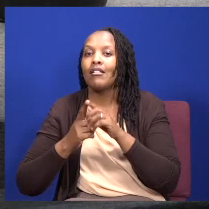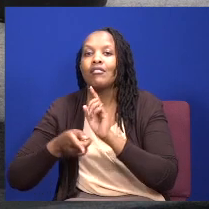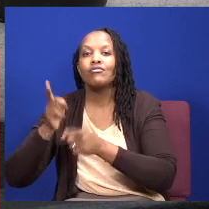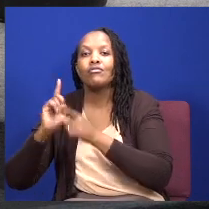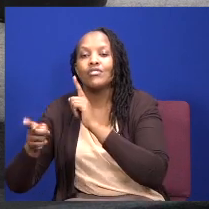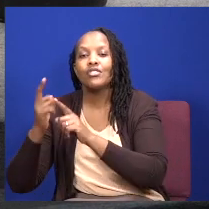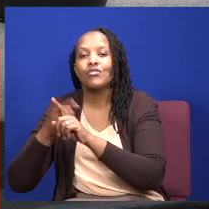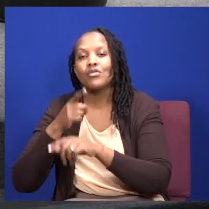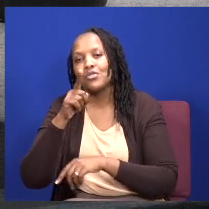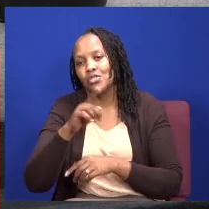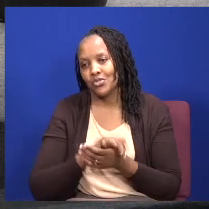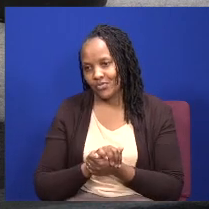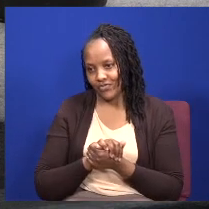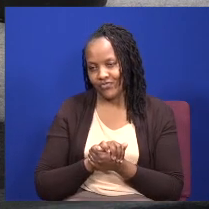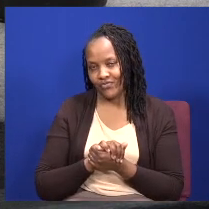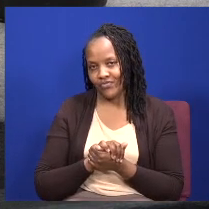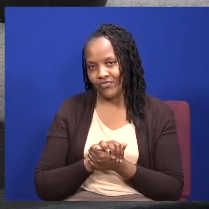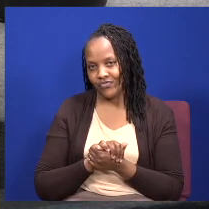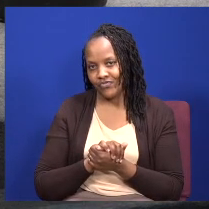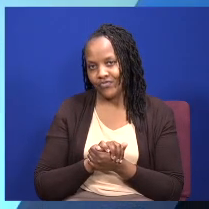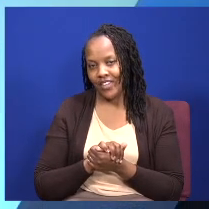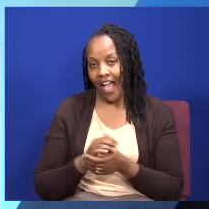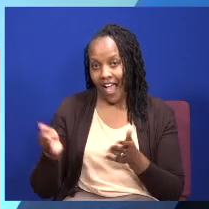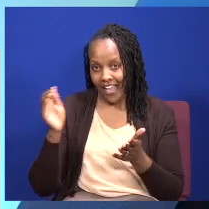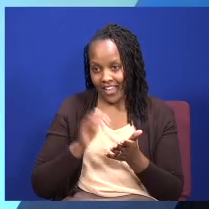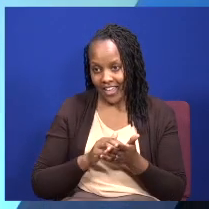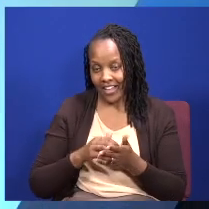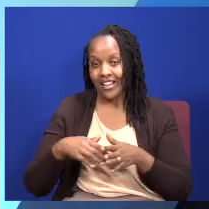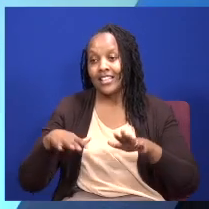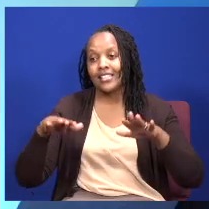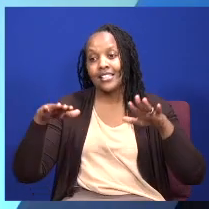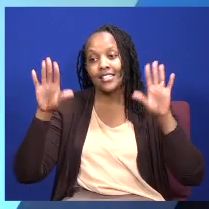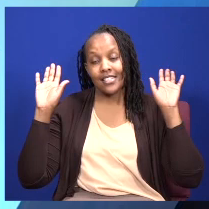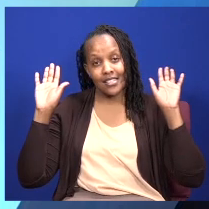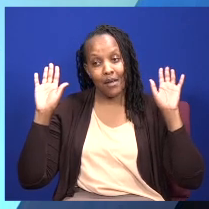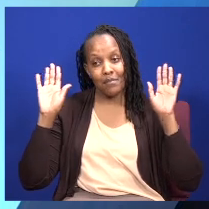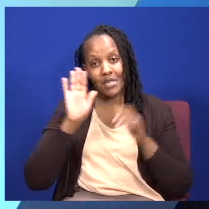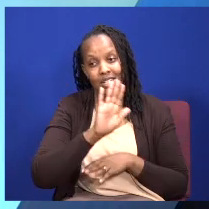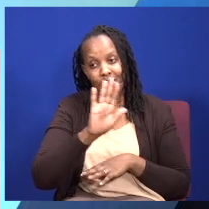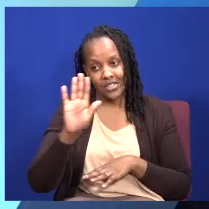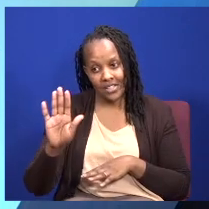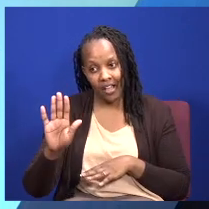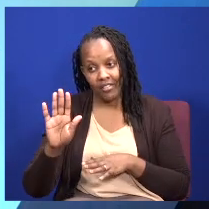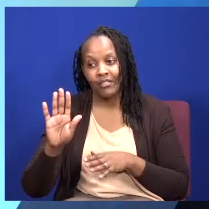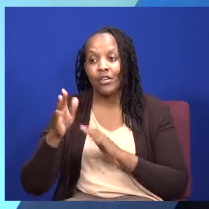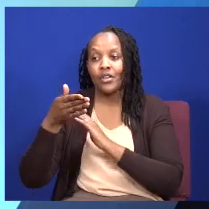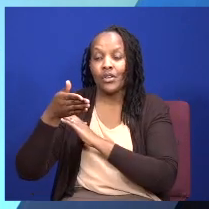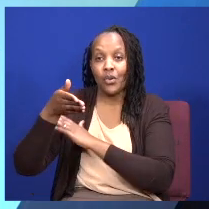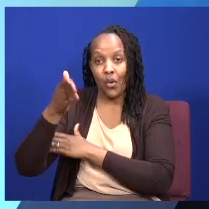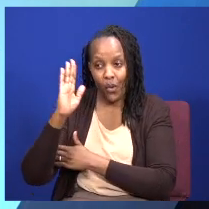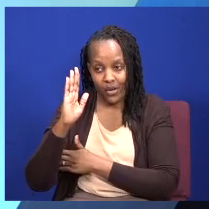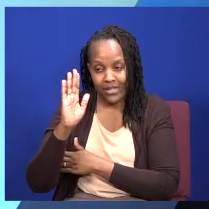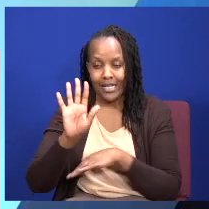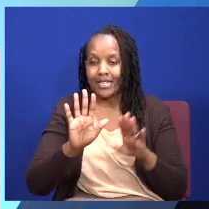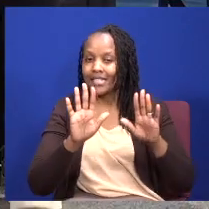you. Let's say that again. James chapter 4, verse 7, it says, submit yourselves then